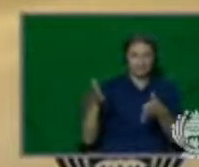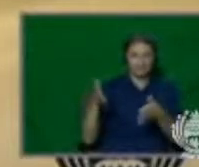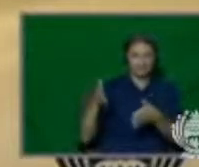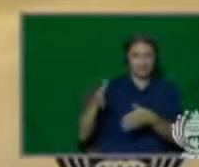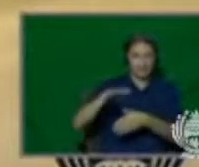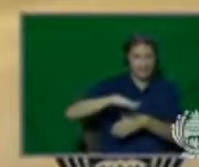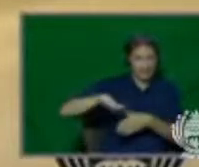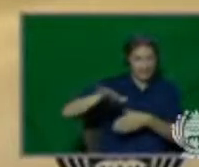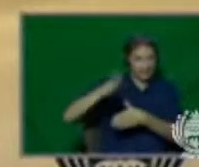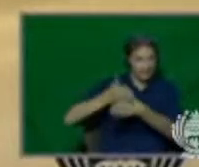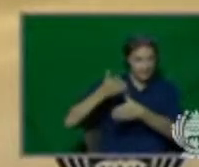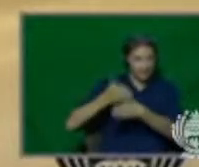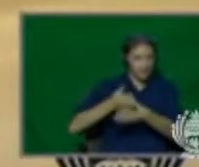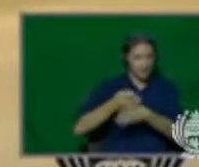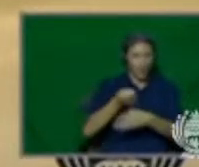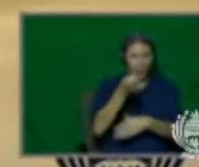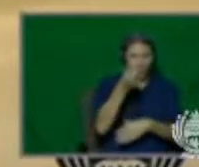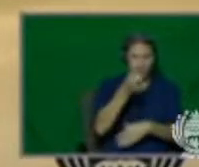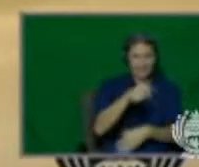workers.